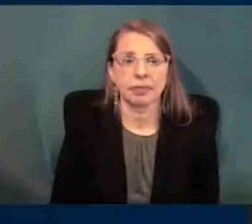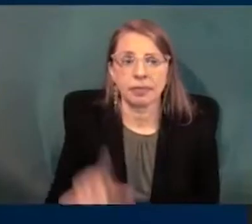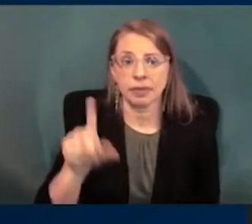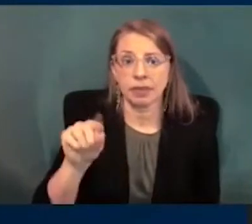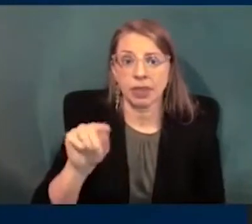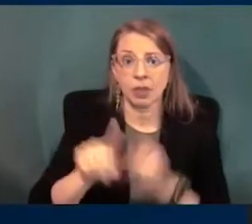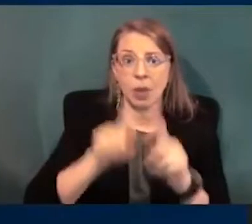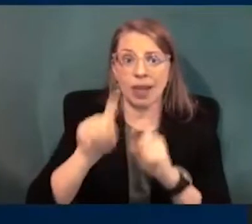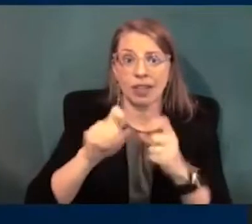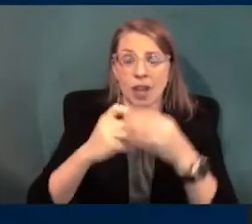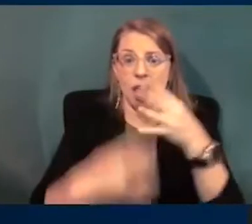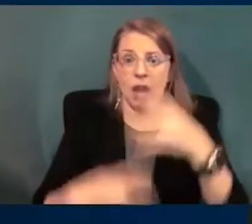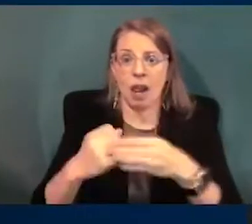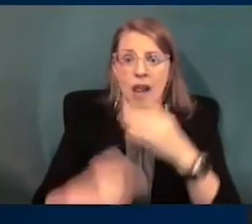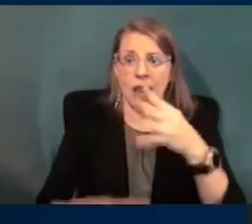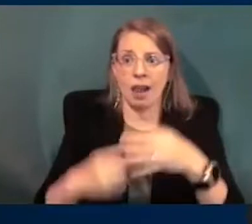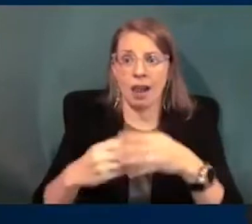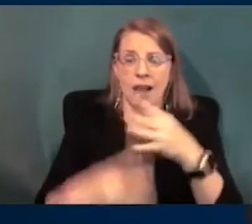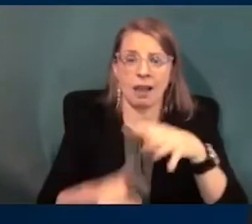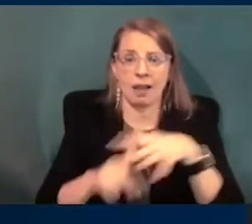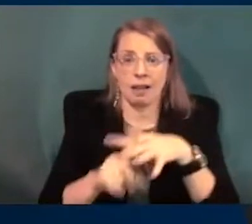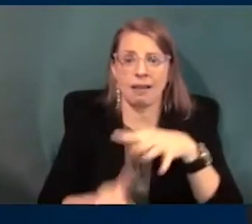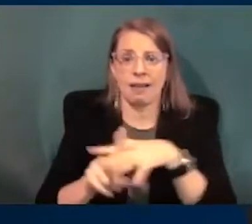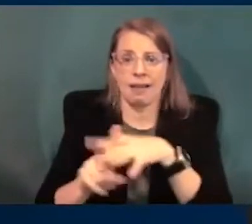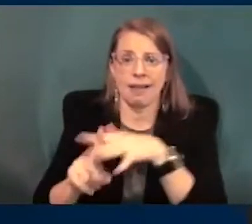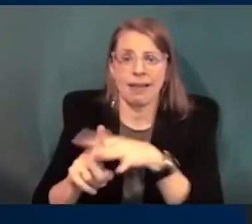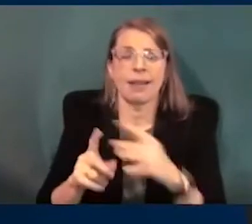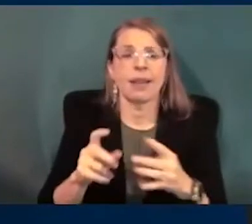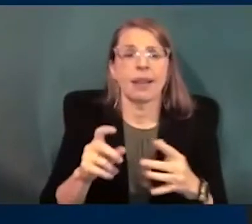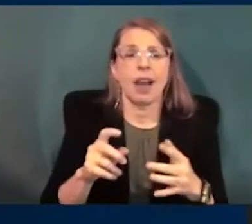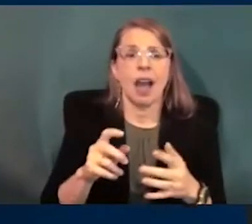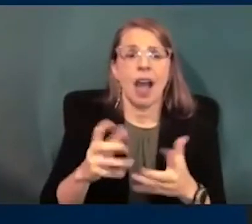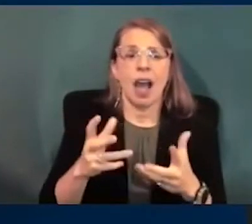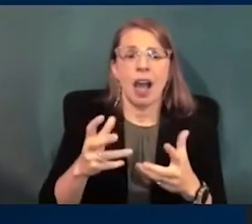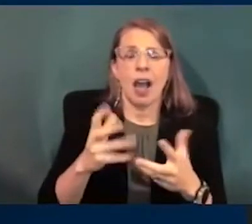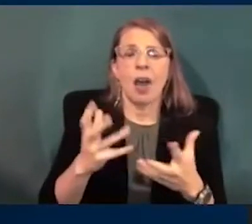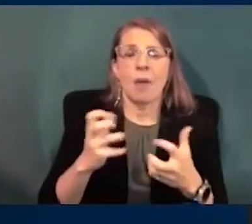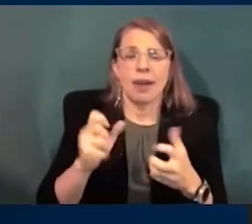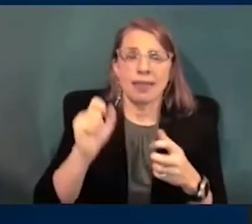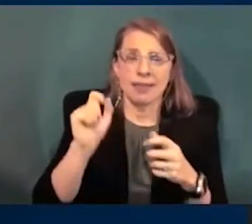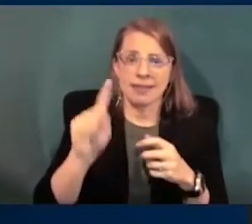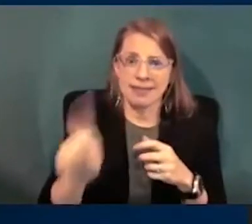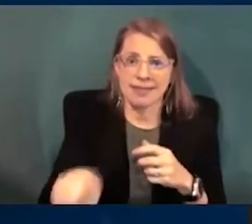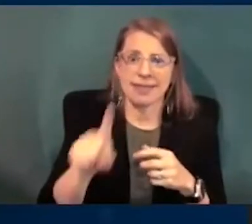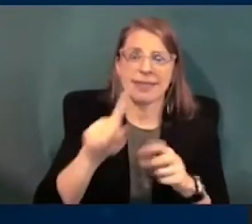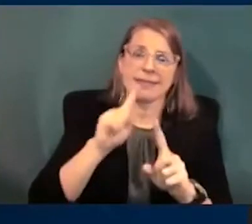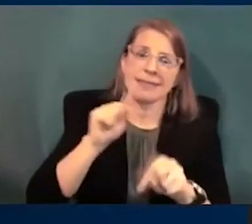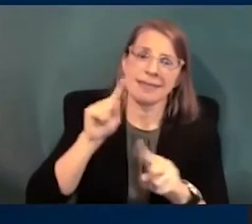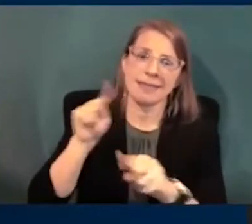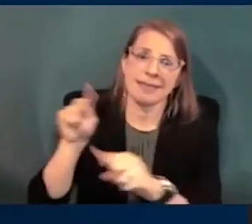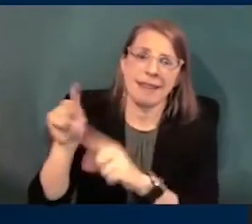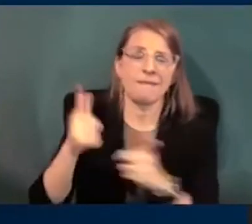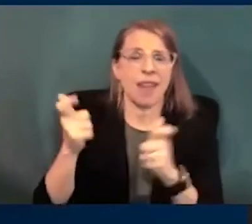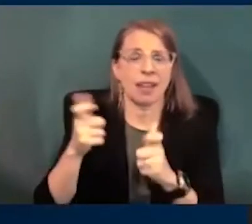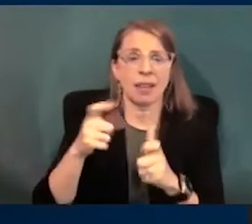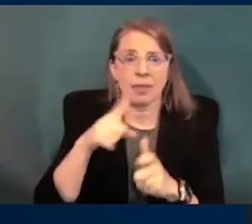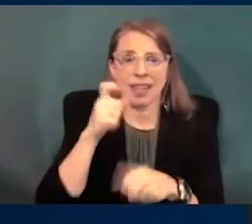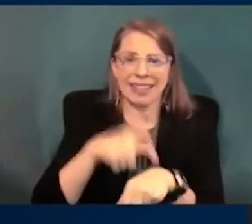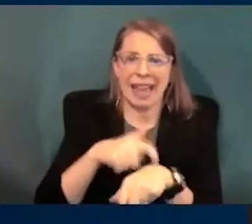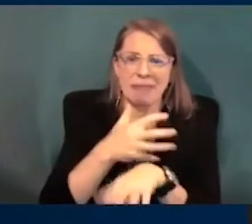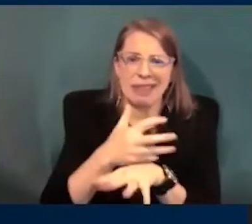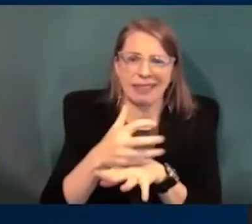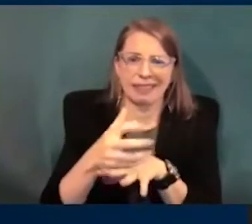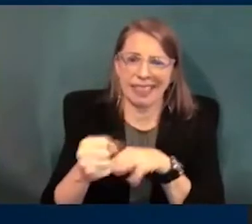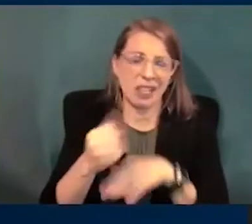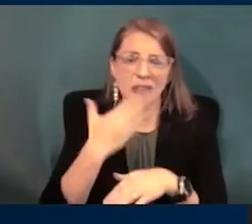just keep coming in. So what I want to do here is see if we can rock through some Okay. really fast, because we're really running down of times, but these are good